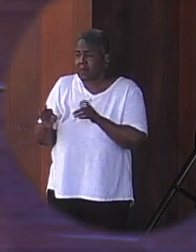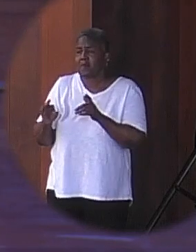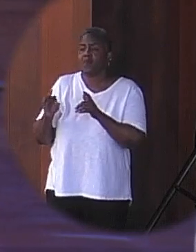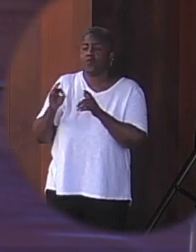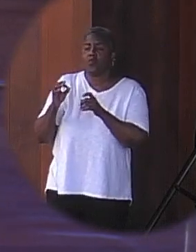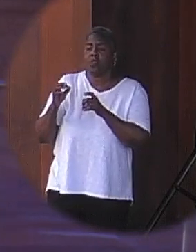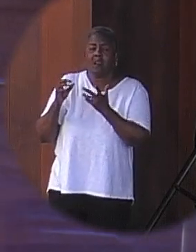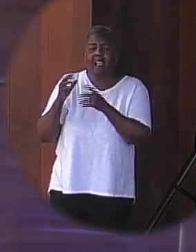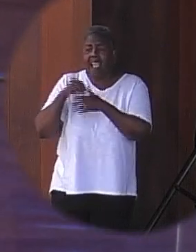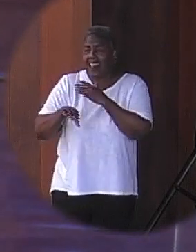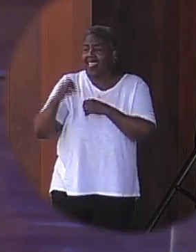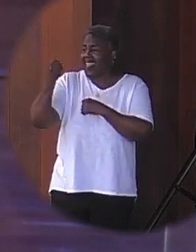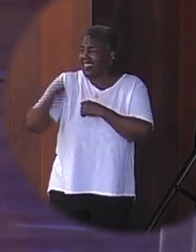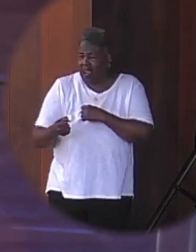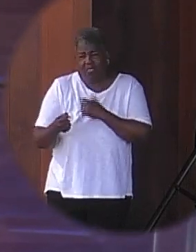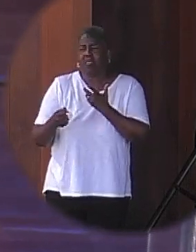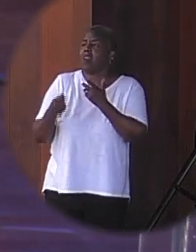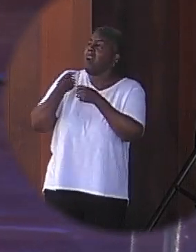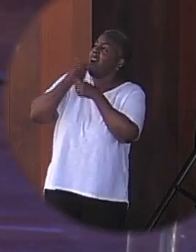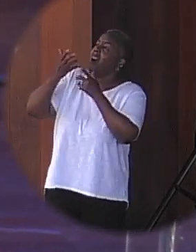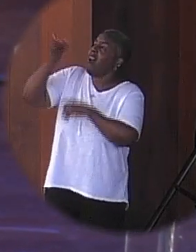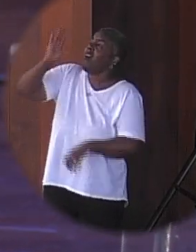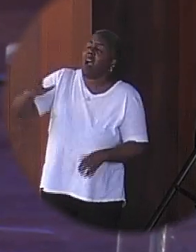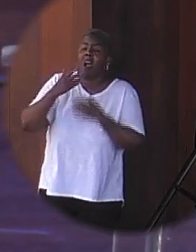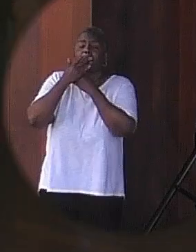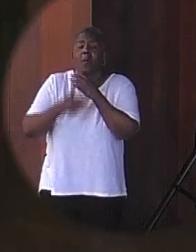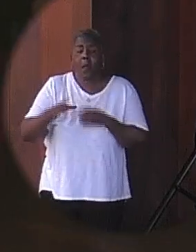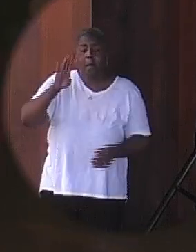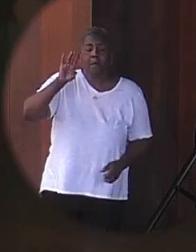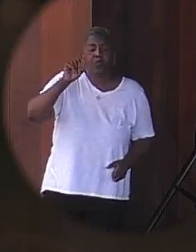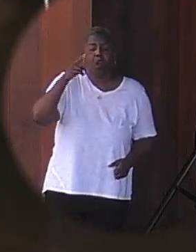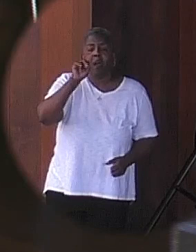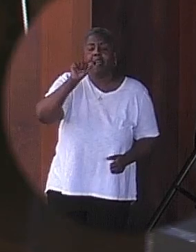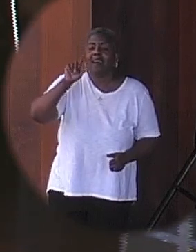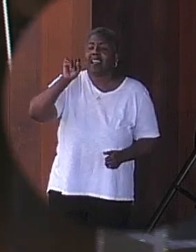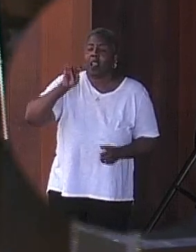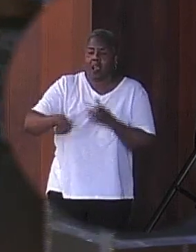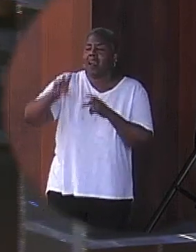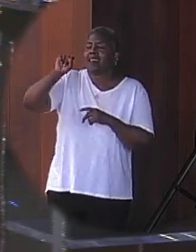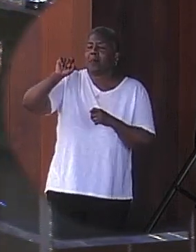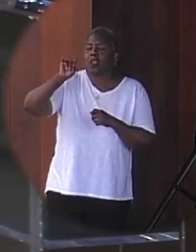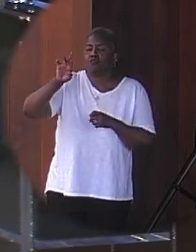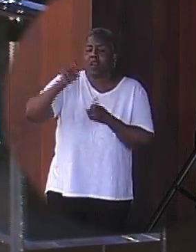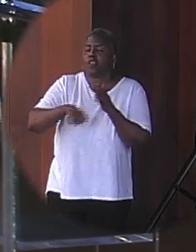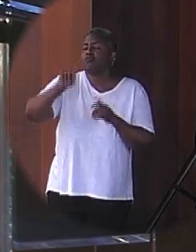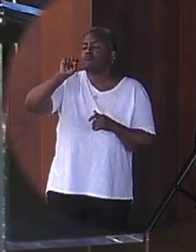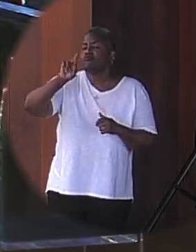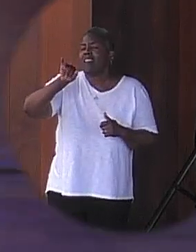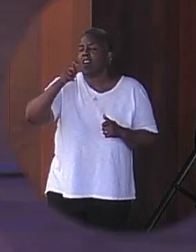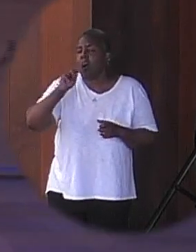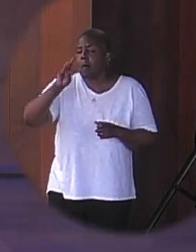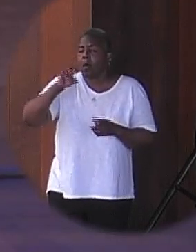Riders in the South cried out to God. The blood of Breonna Taylor and Tamir Rice and Trayvon Martin